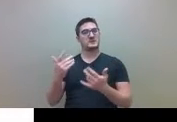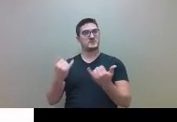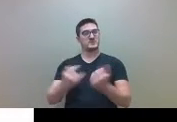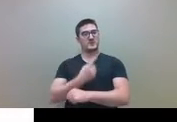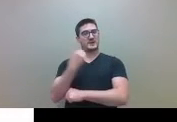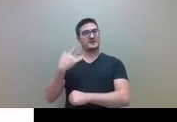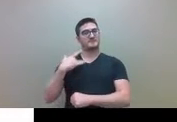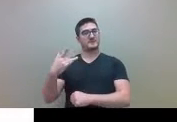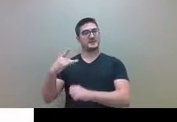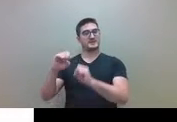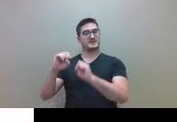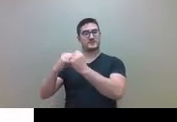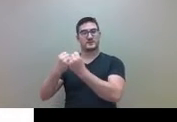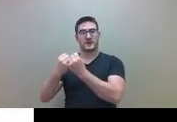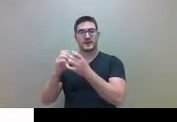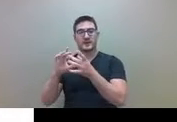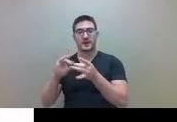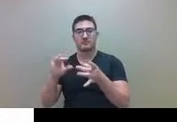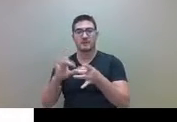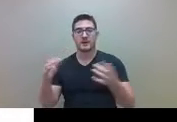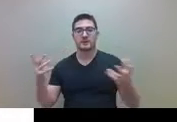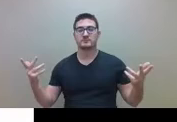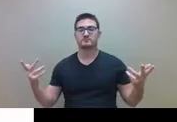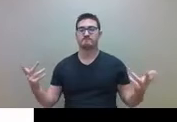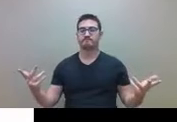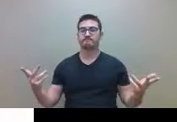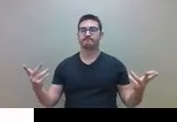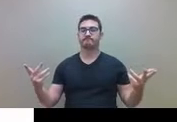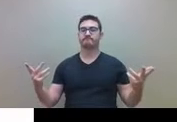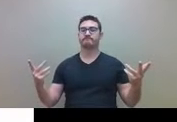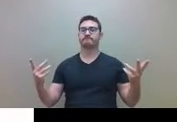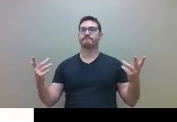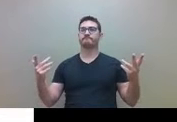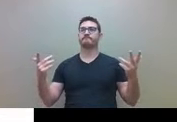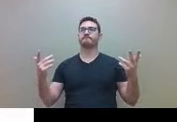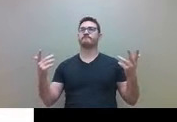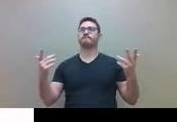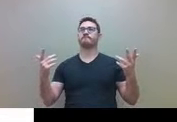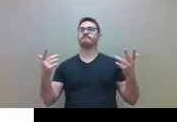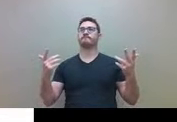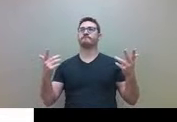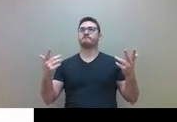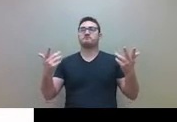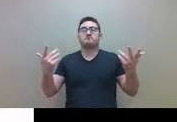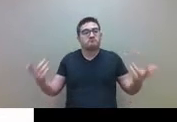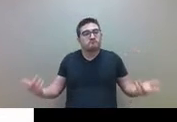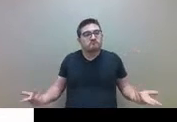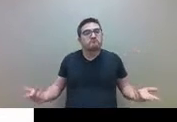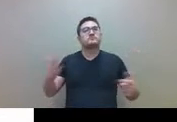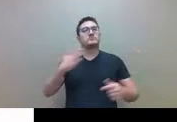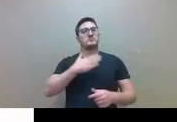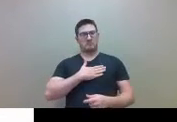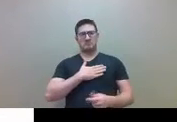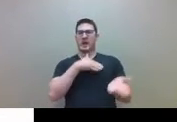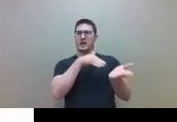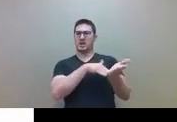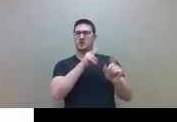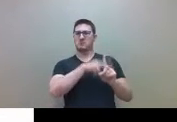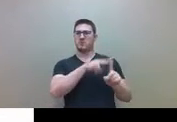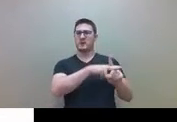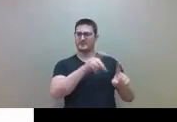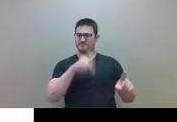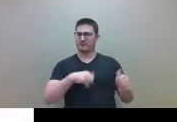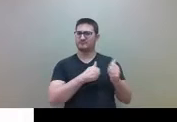keeping to your own doctor's appointments, that you're making time for yourself, to go for a coffee by the lake. These are really important,